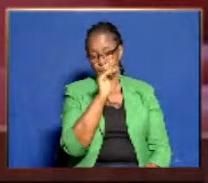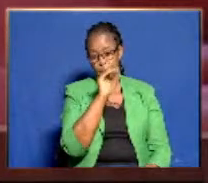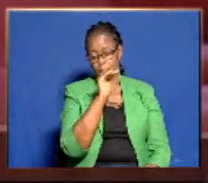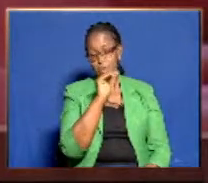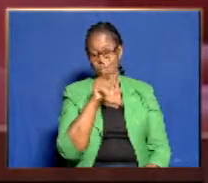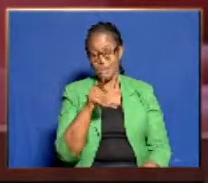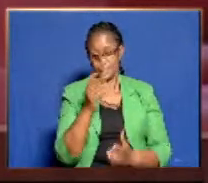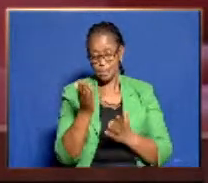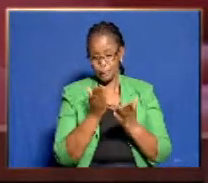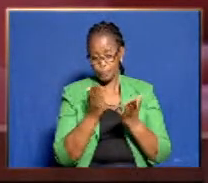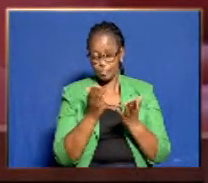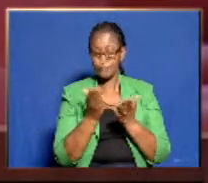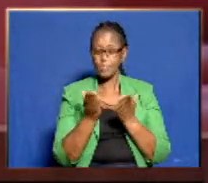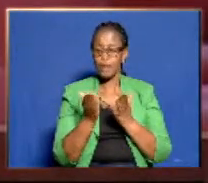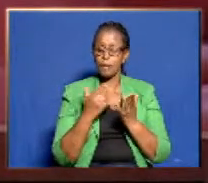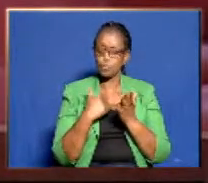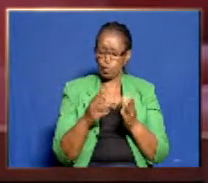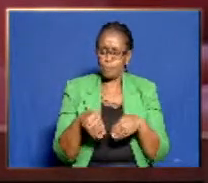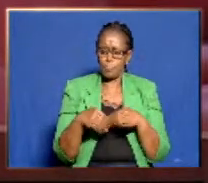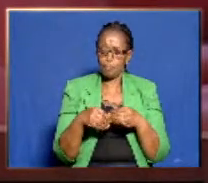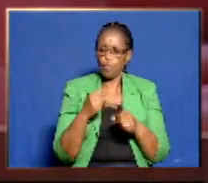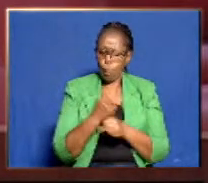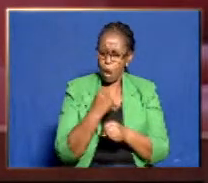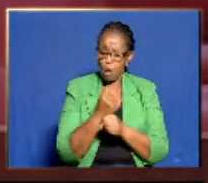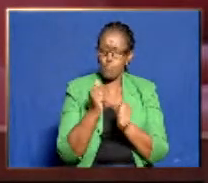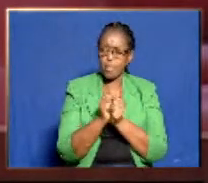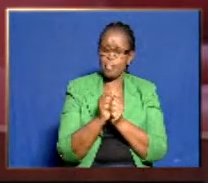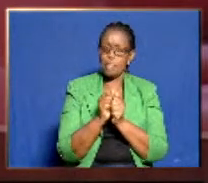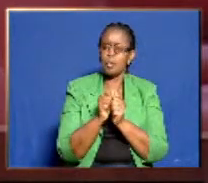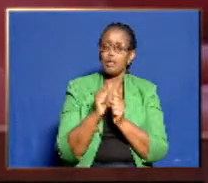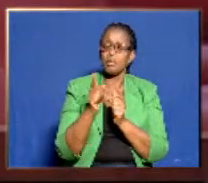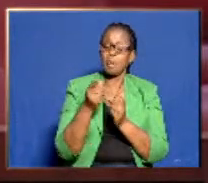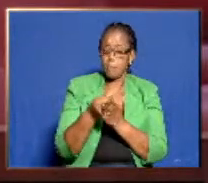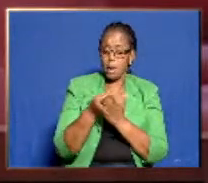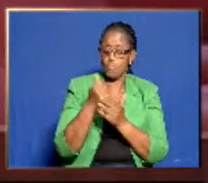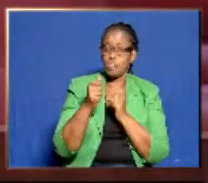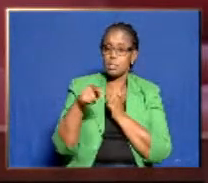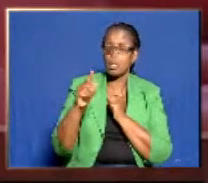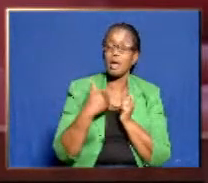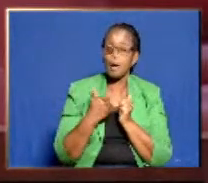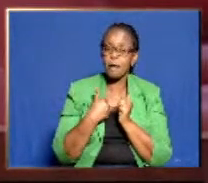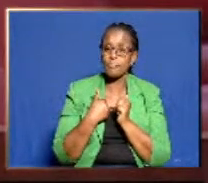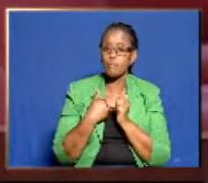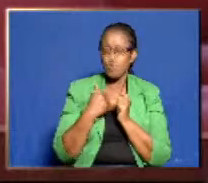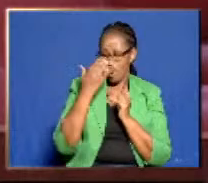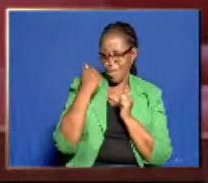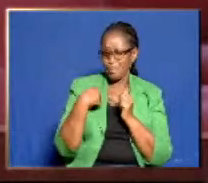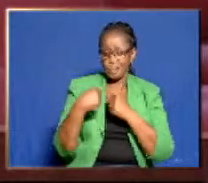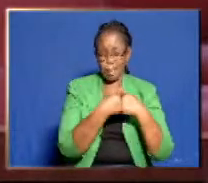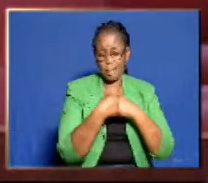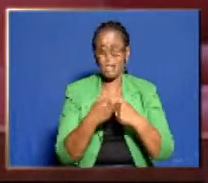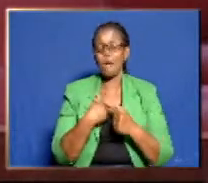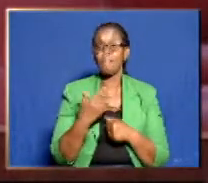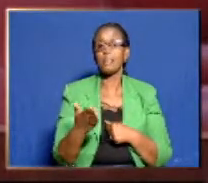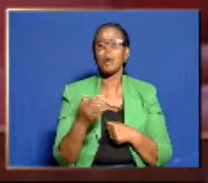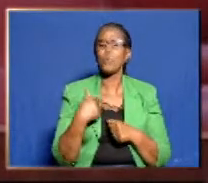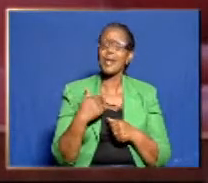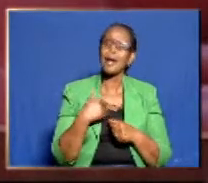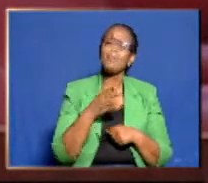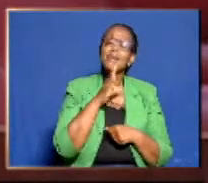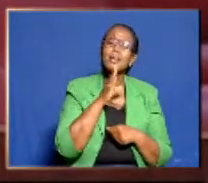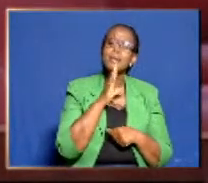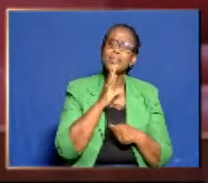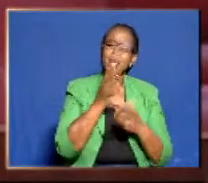the available resources given the macroeconomic constraints facing our country, such rising debt levels